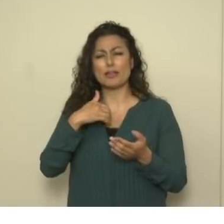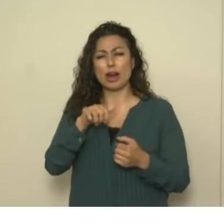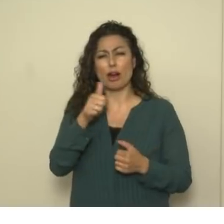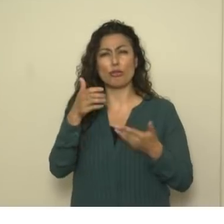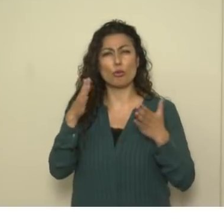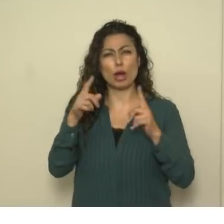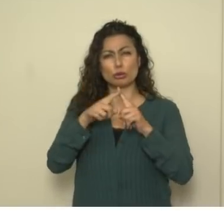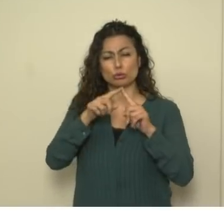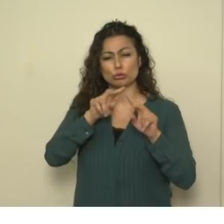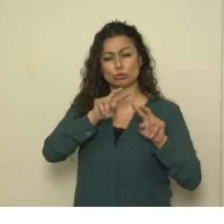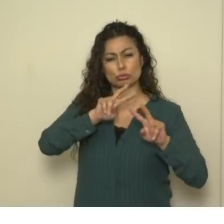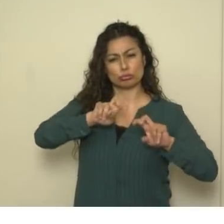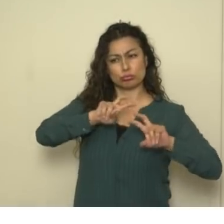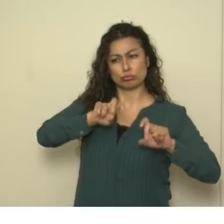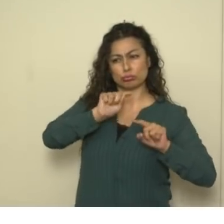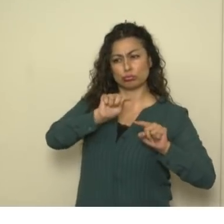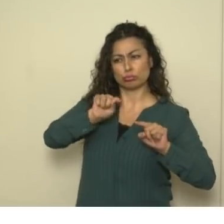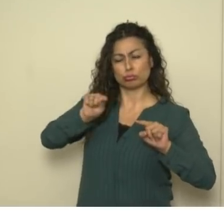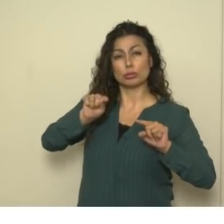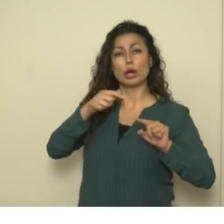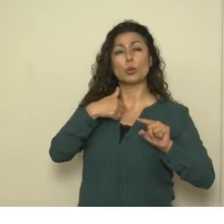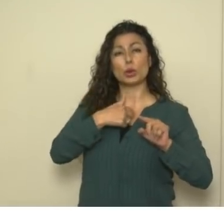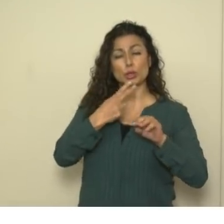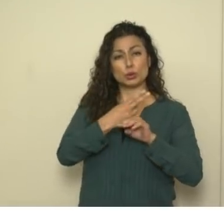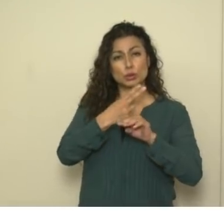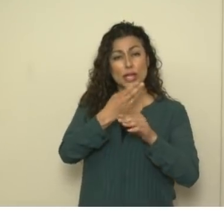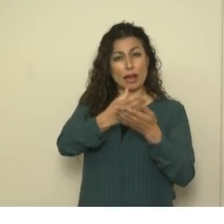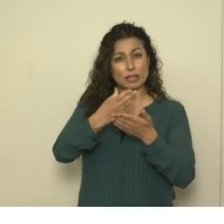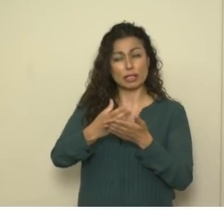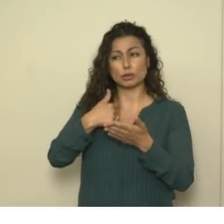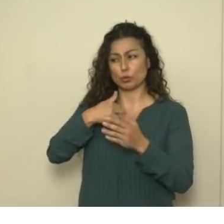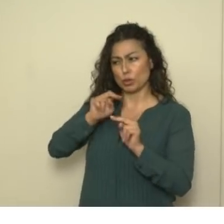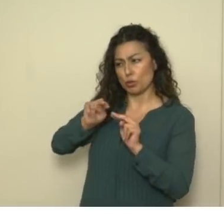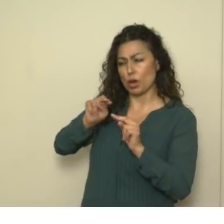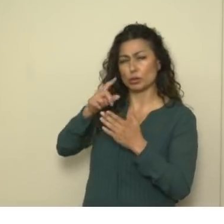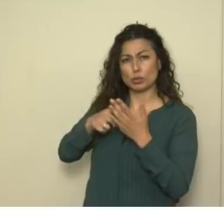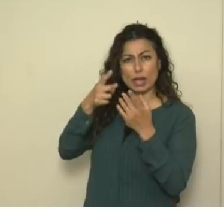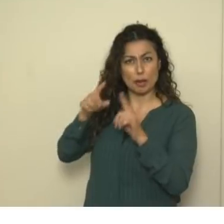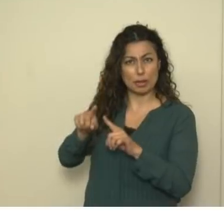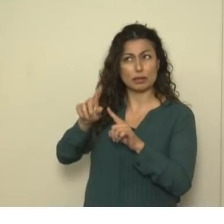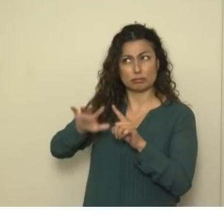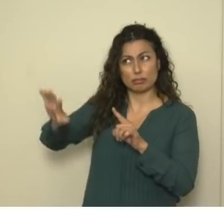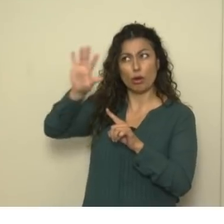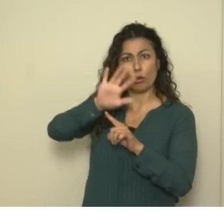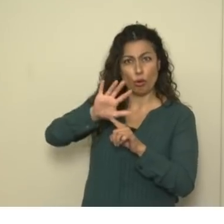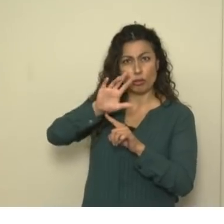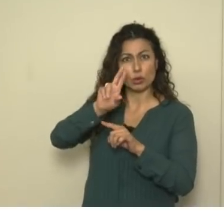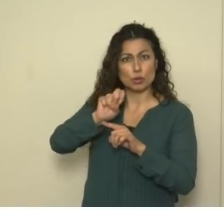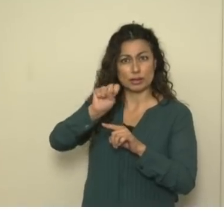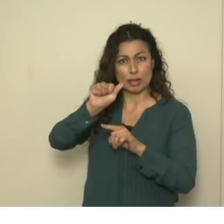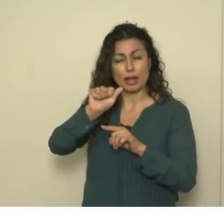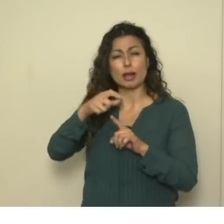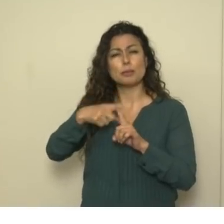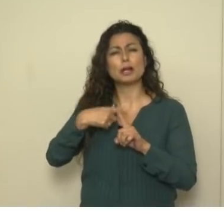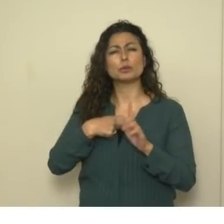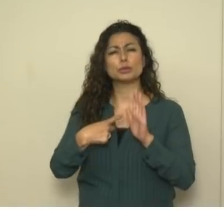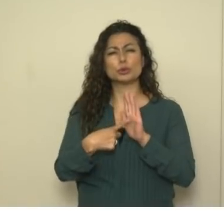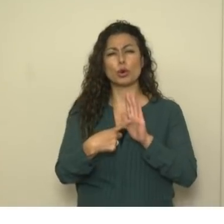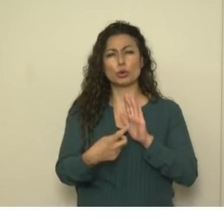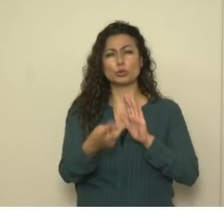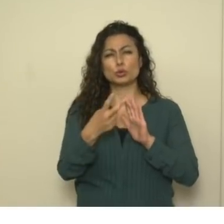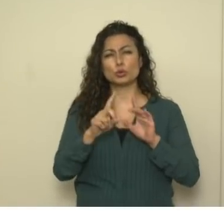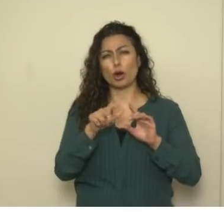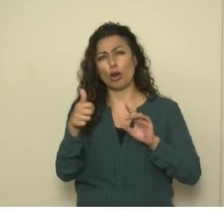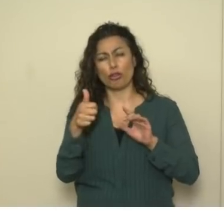of looking at these things. And so we are using evidence. We're watching what's happening nationally. And I wanted to show you 2 other measures that